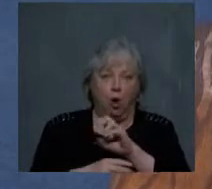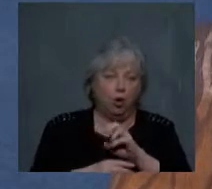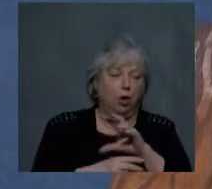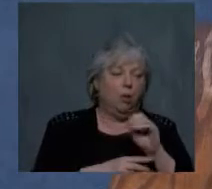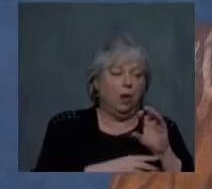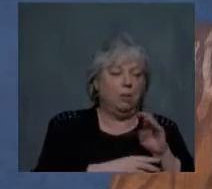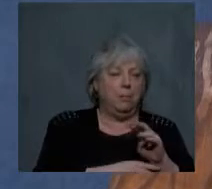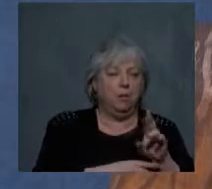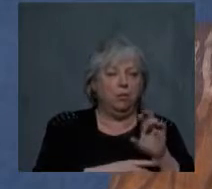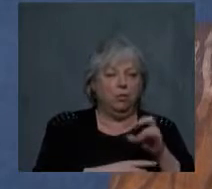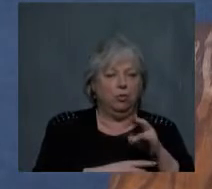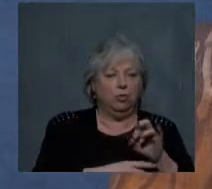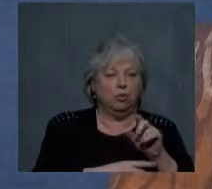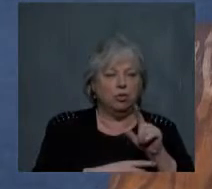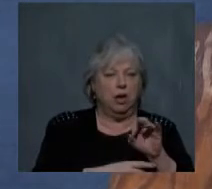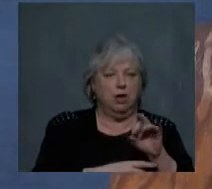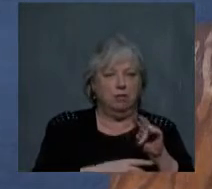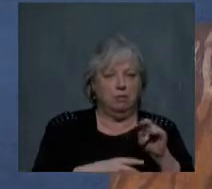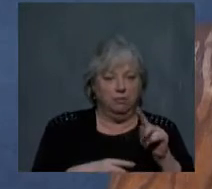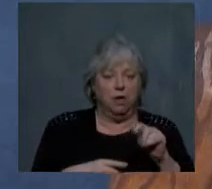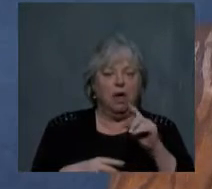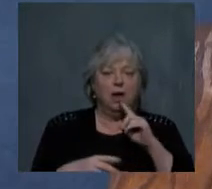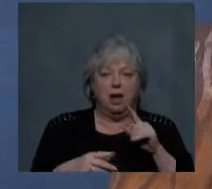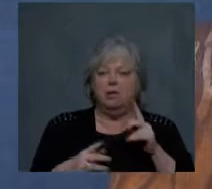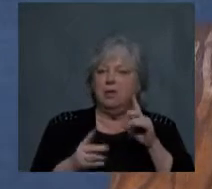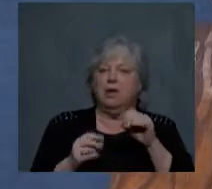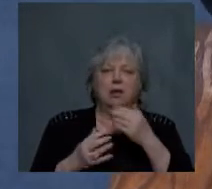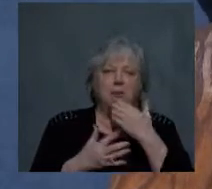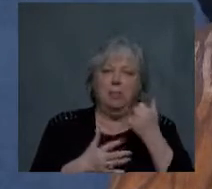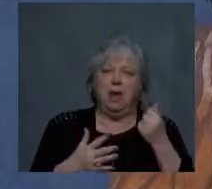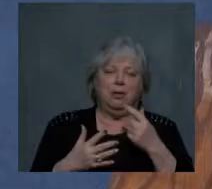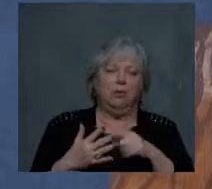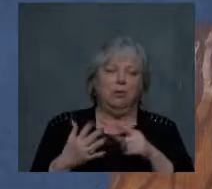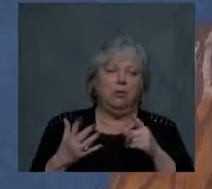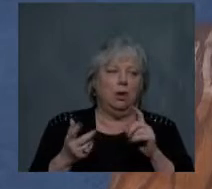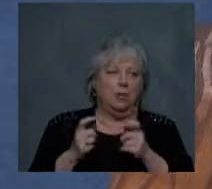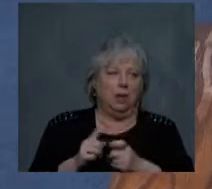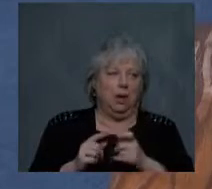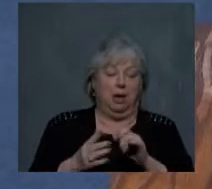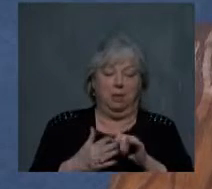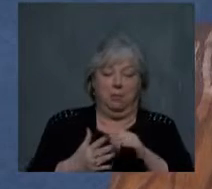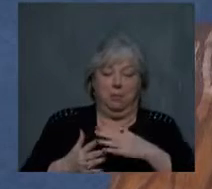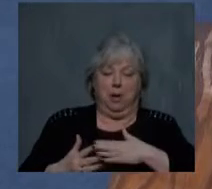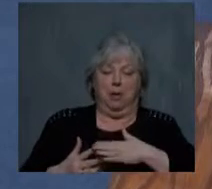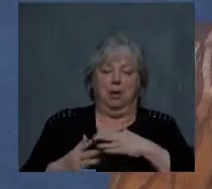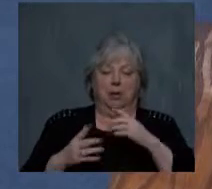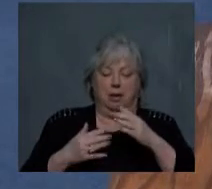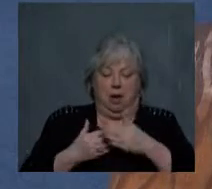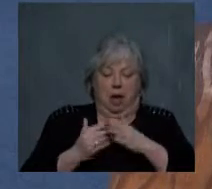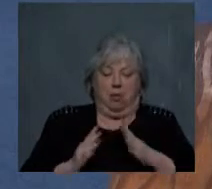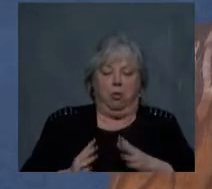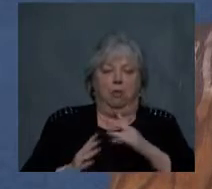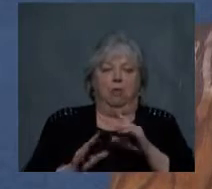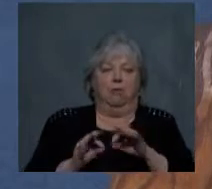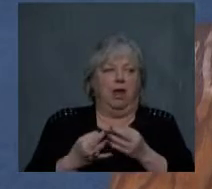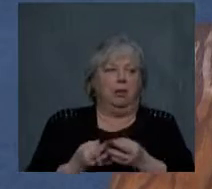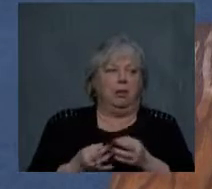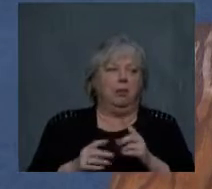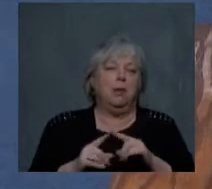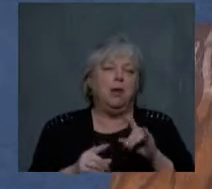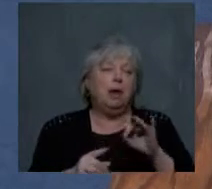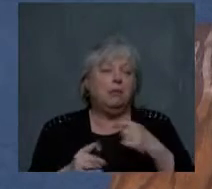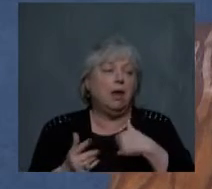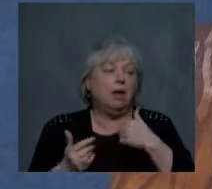accommodate my neighbor and property owner and family in their interest in the neighborhood. But if I